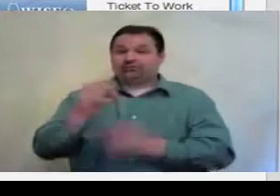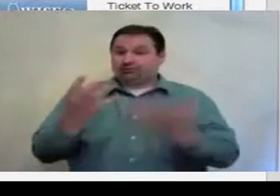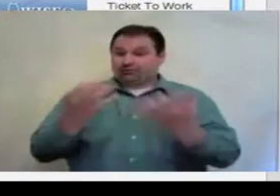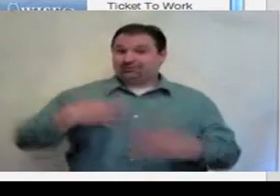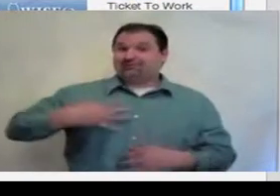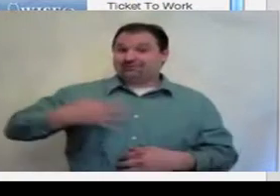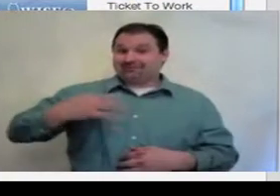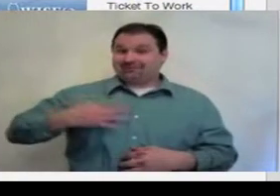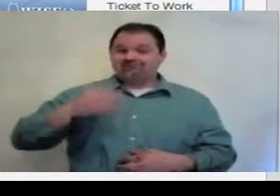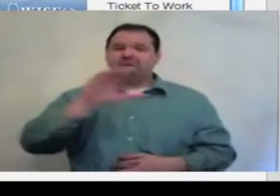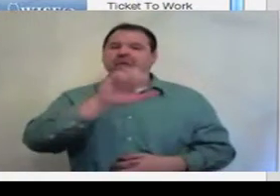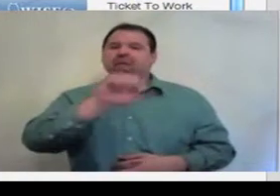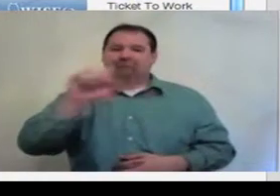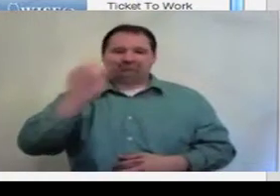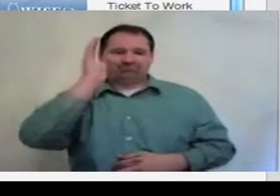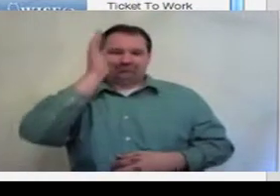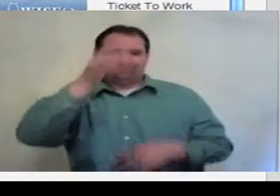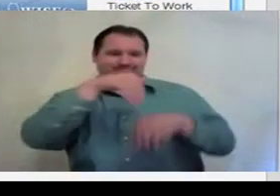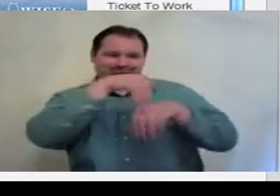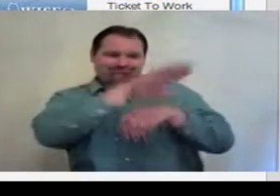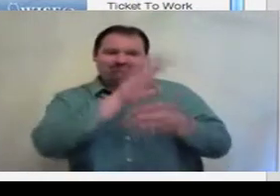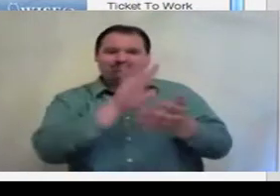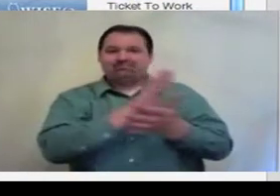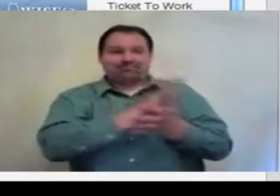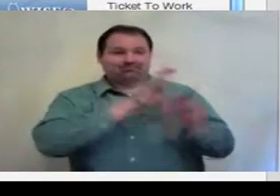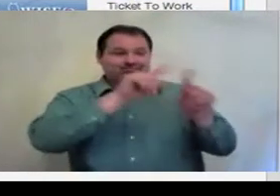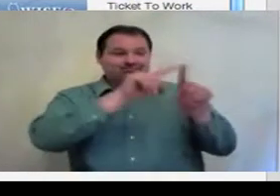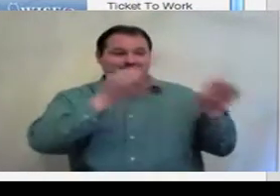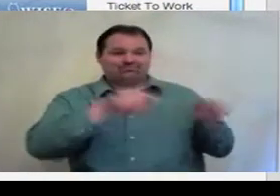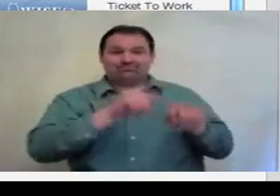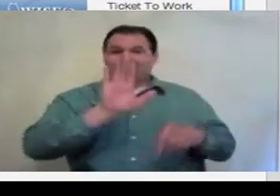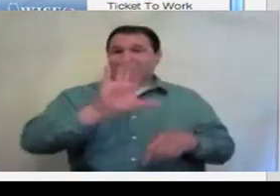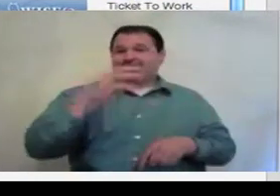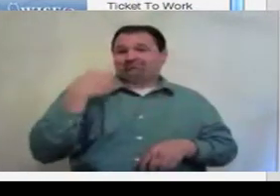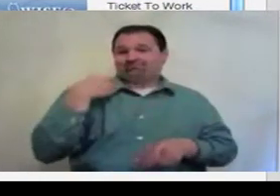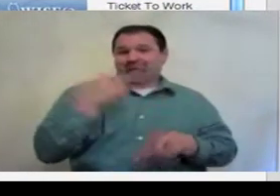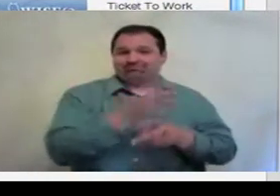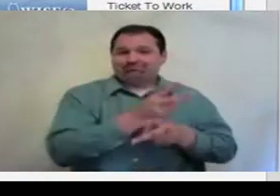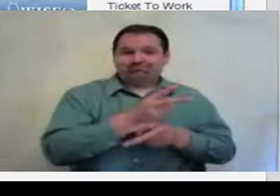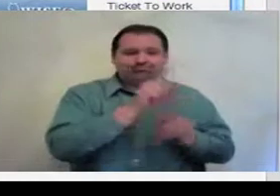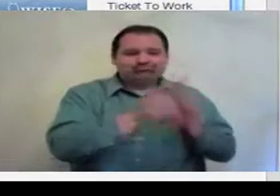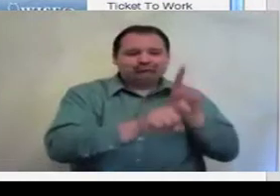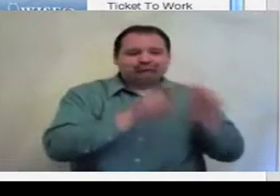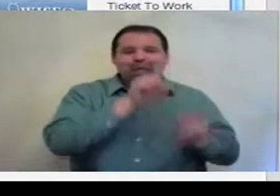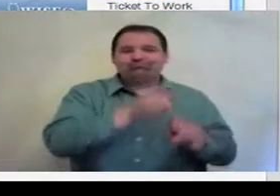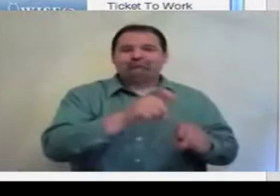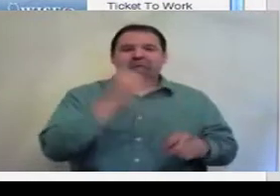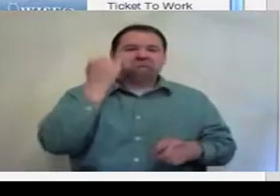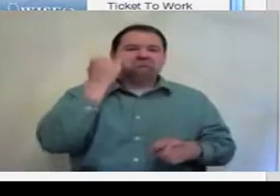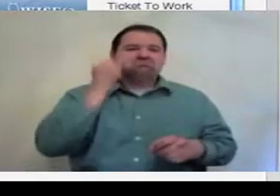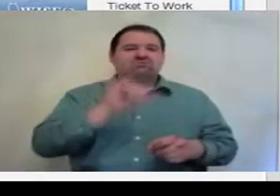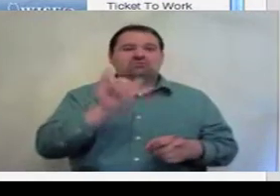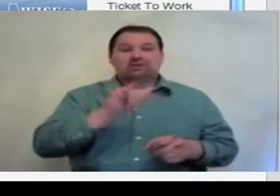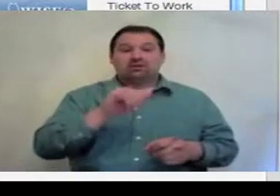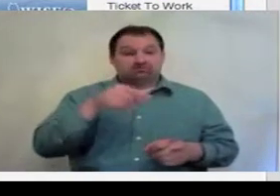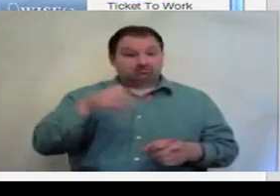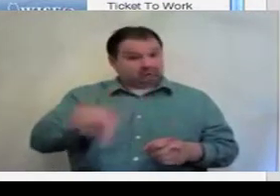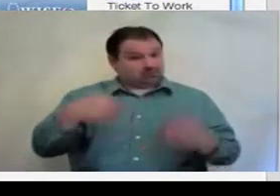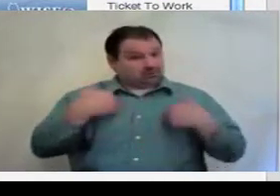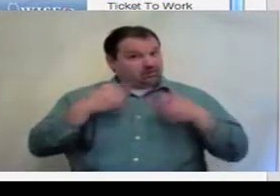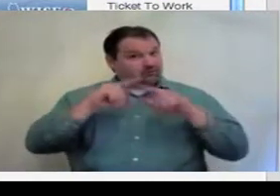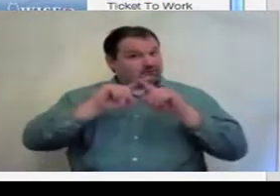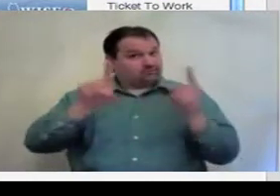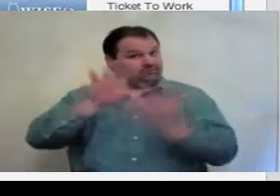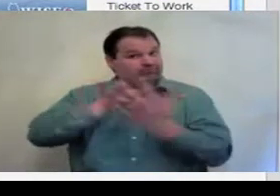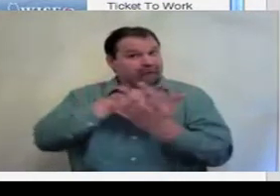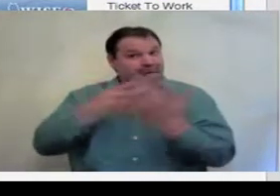apply for the subsidy, and they send your supervisor a form to complete. They will ask questions about, do you take extra breaks? Do you have a